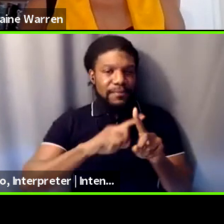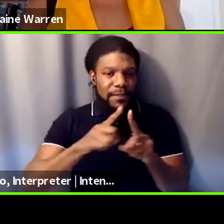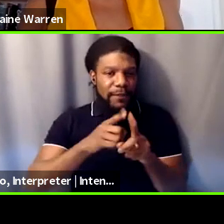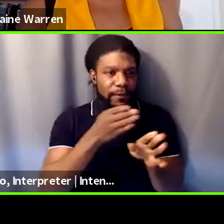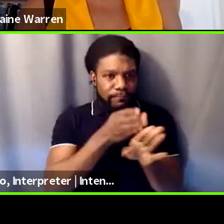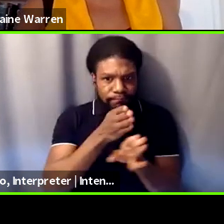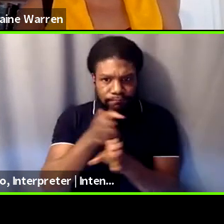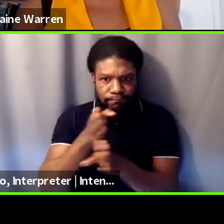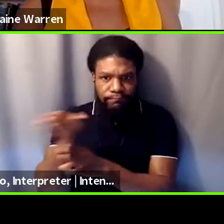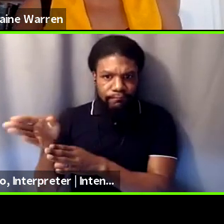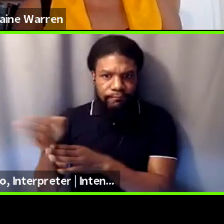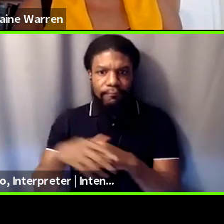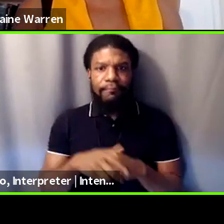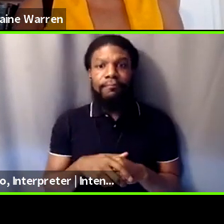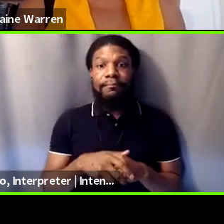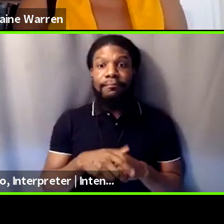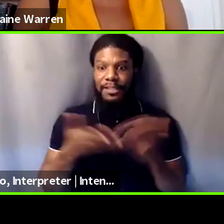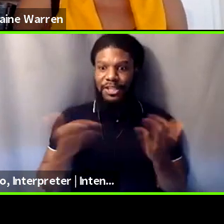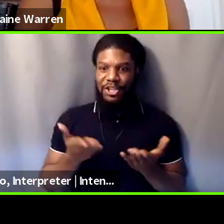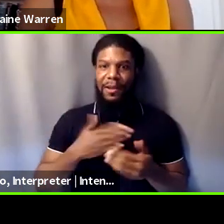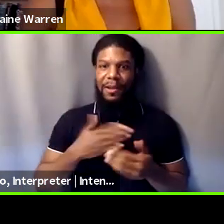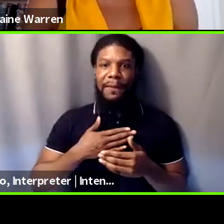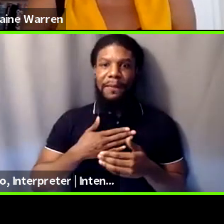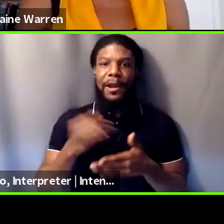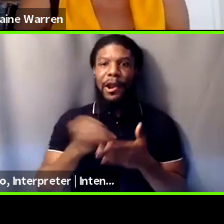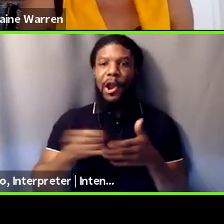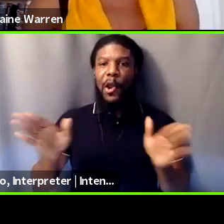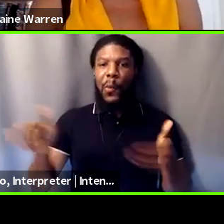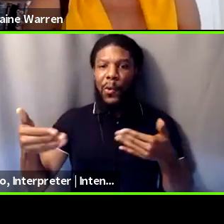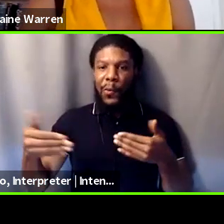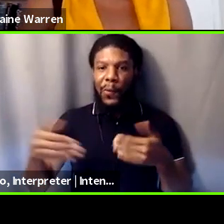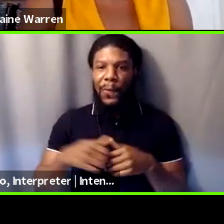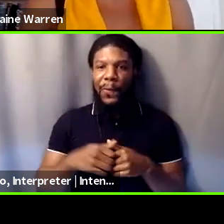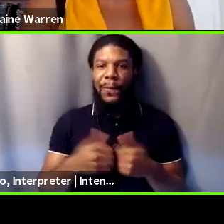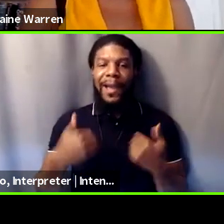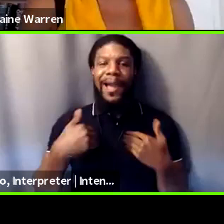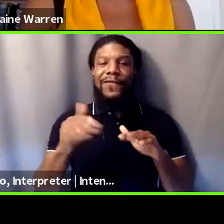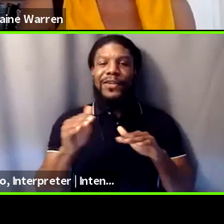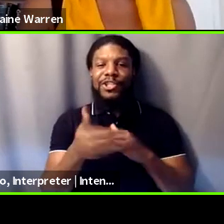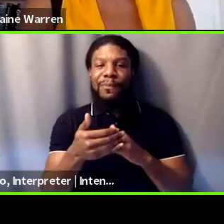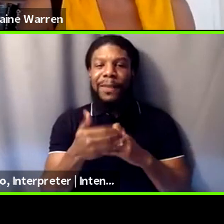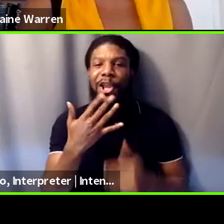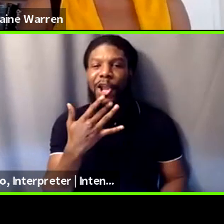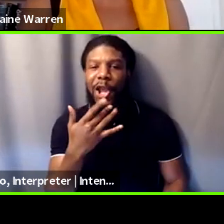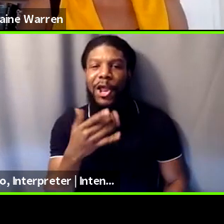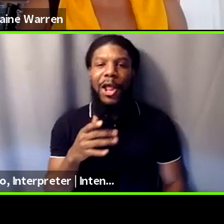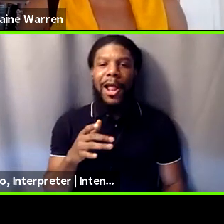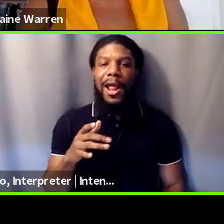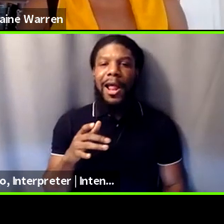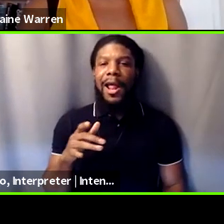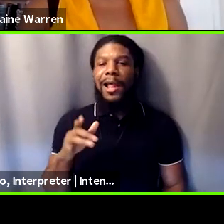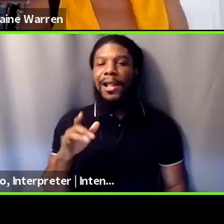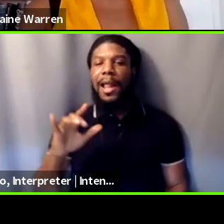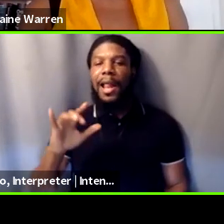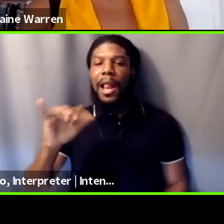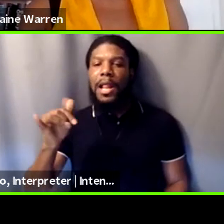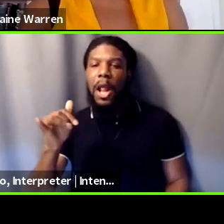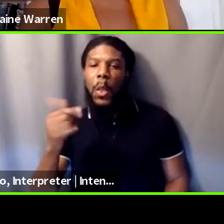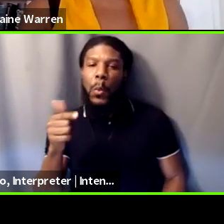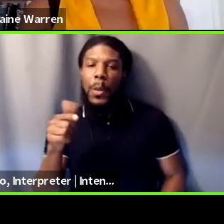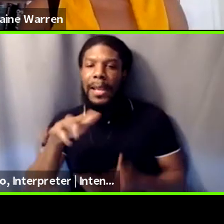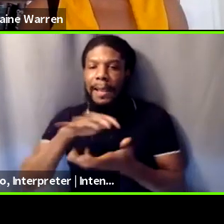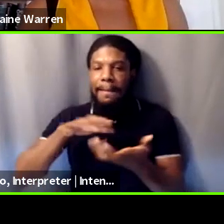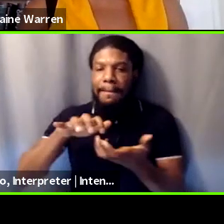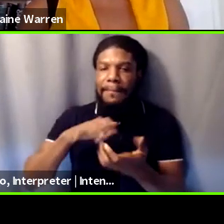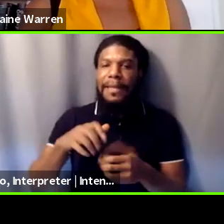also wearing my Jamaican colors. You know, I got the yellow, a weird shade of green, but fluorescent in my black. So big